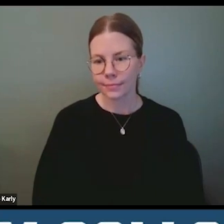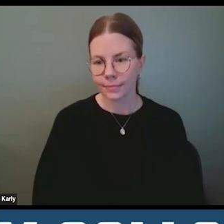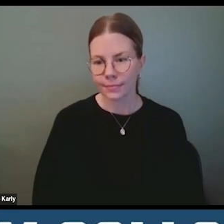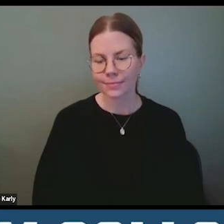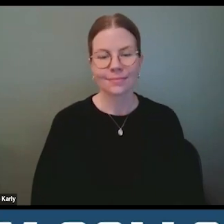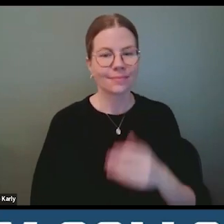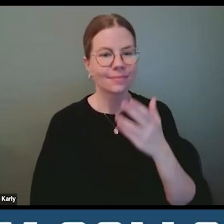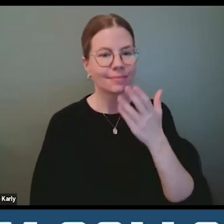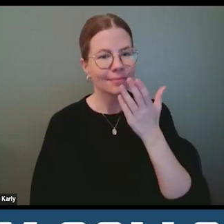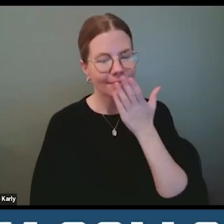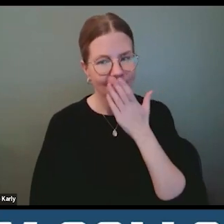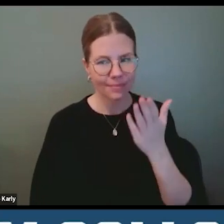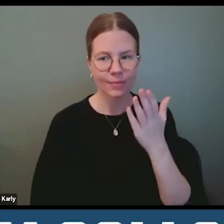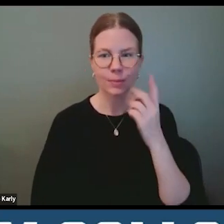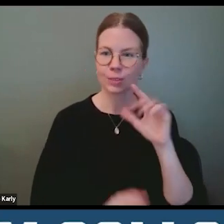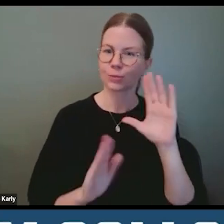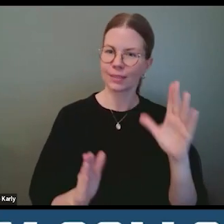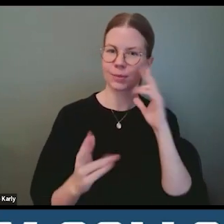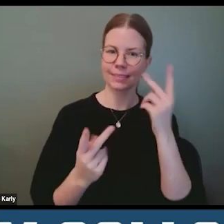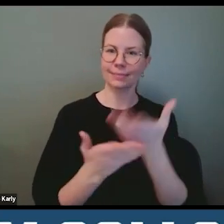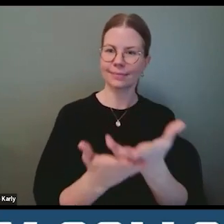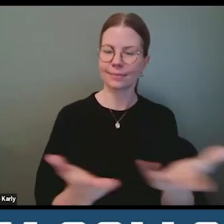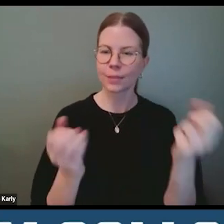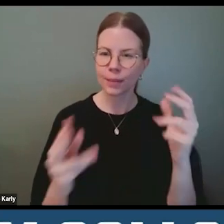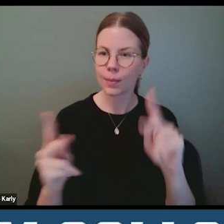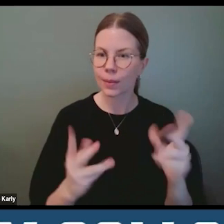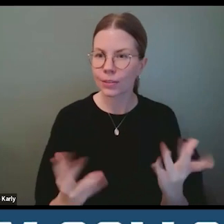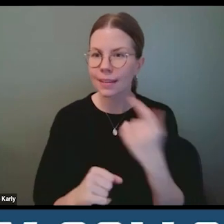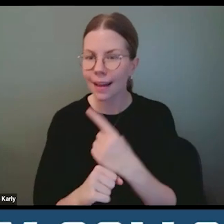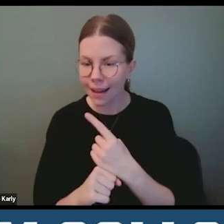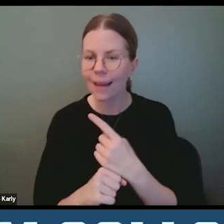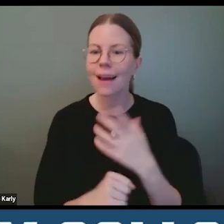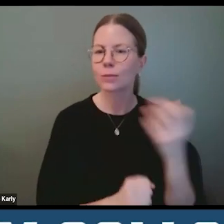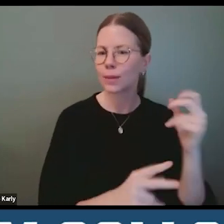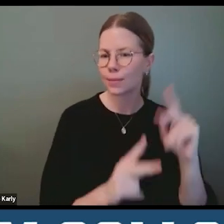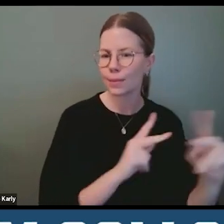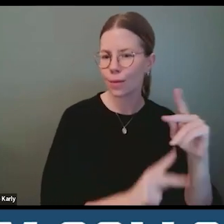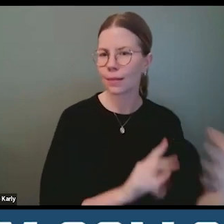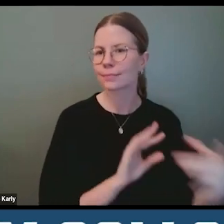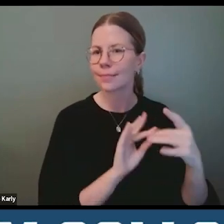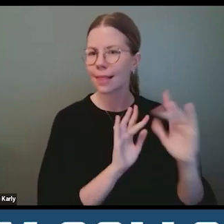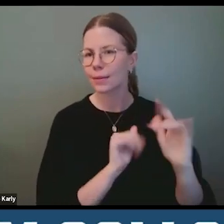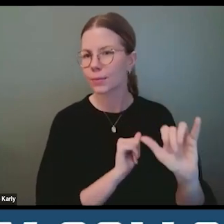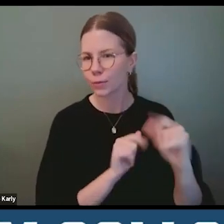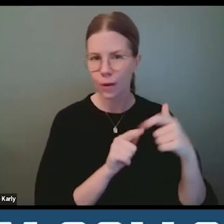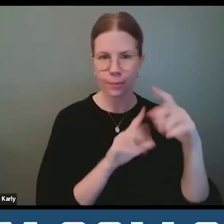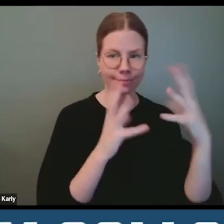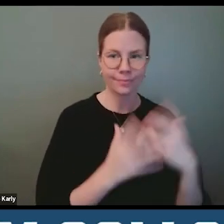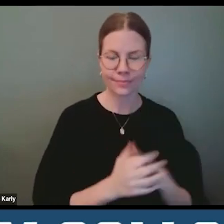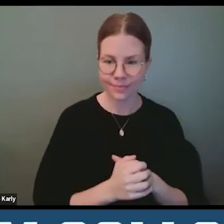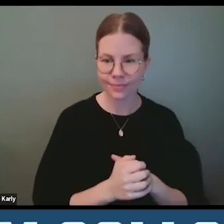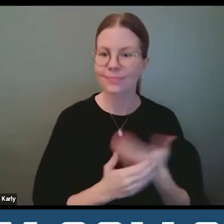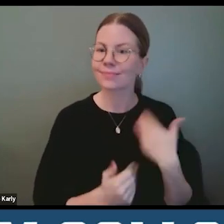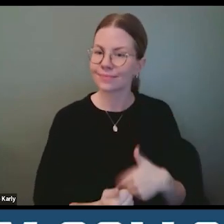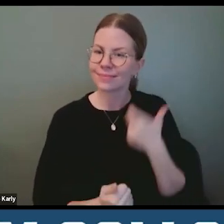Thanks so much. It's great to see so many of you here today and to know that so many of you are joining us online. I'm new to